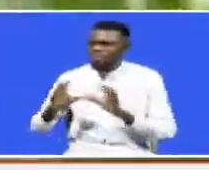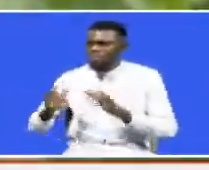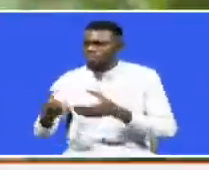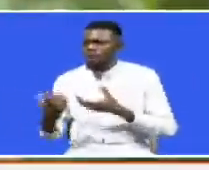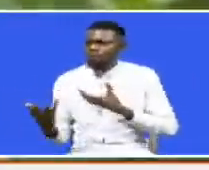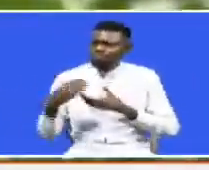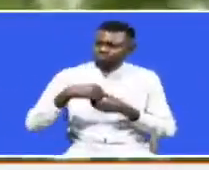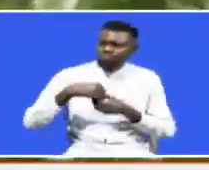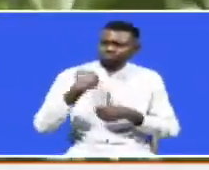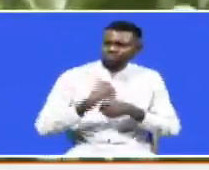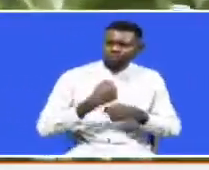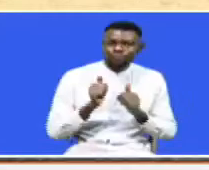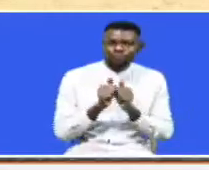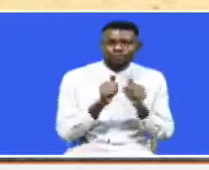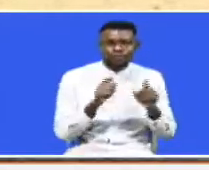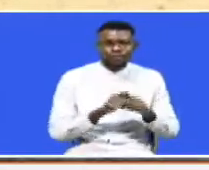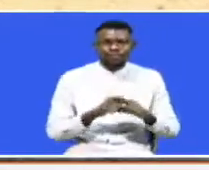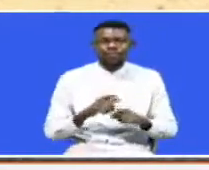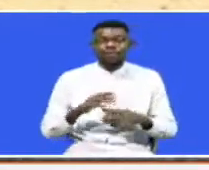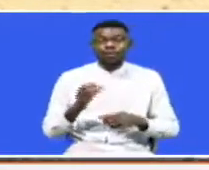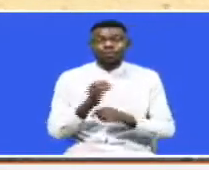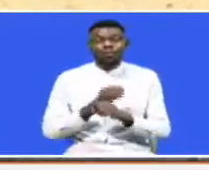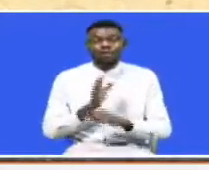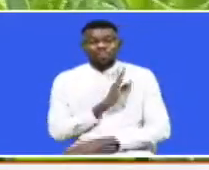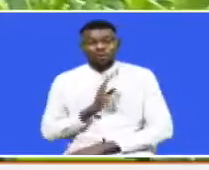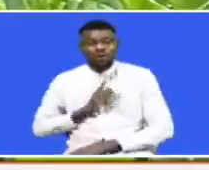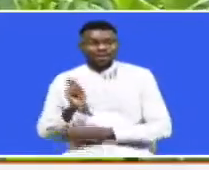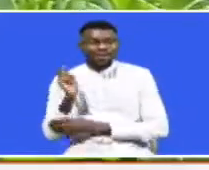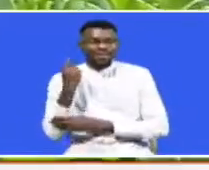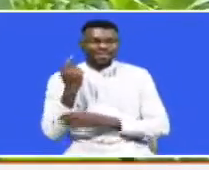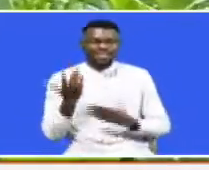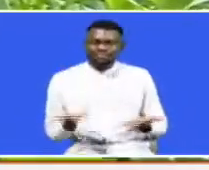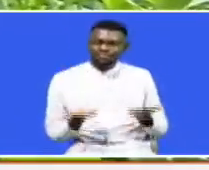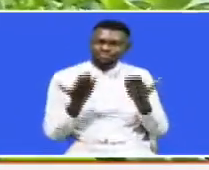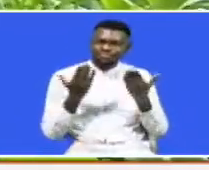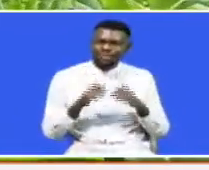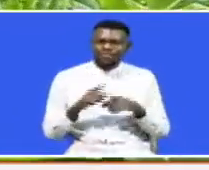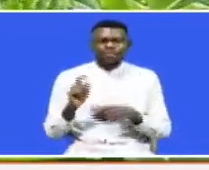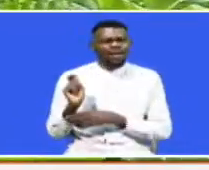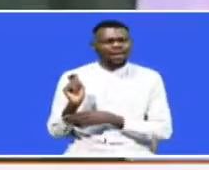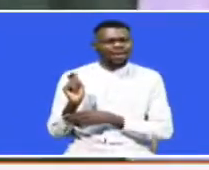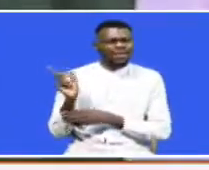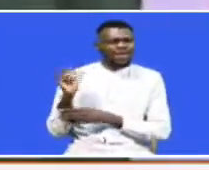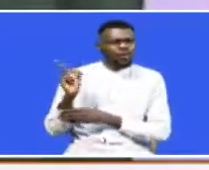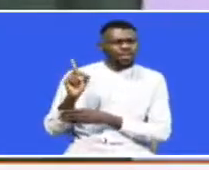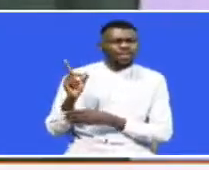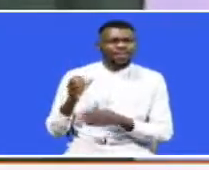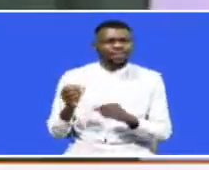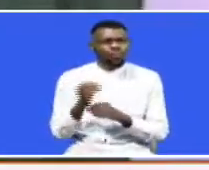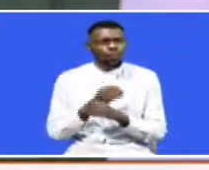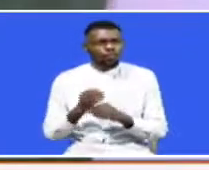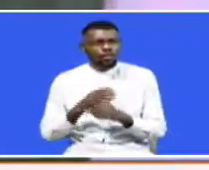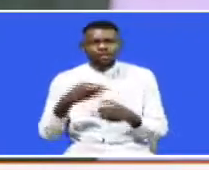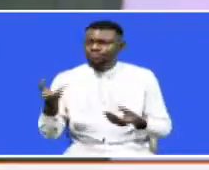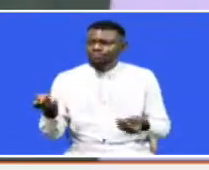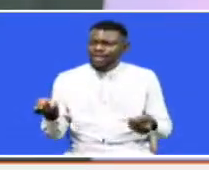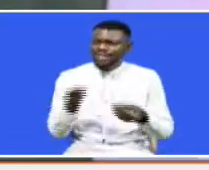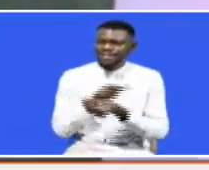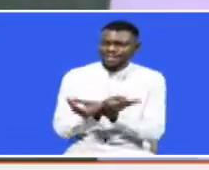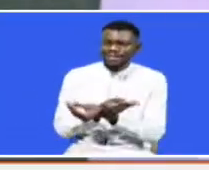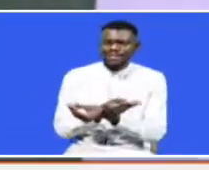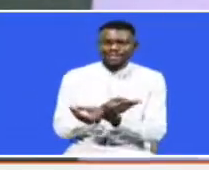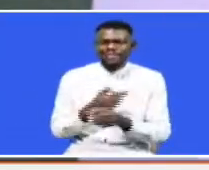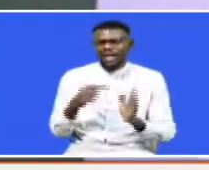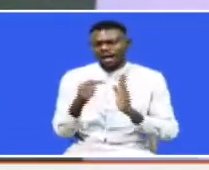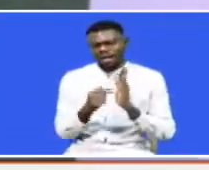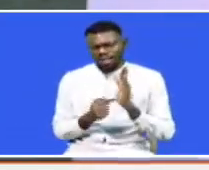and funding of the Coffee Board of Kenya, and restructuring of the Nairobi Coffee Exchange, among others. We need the metallic drying